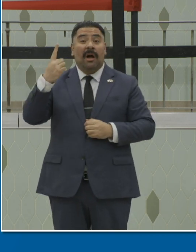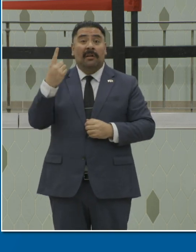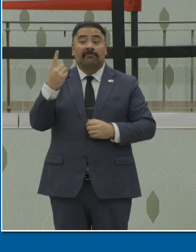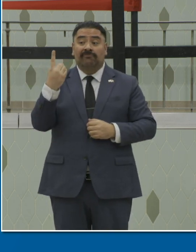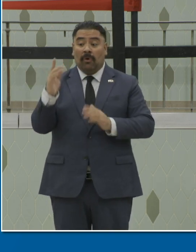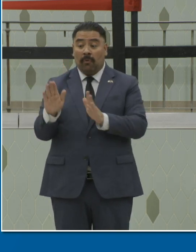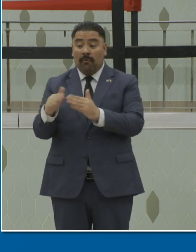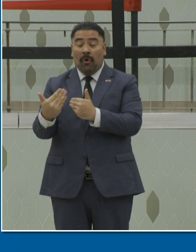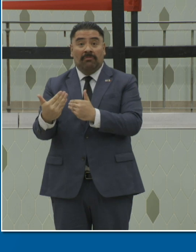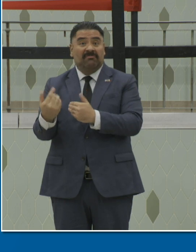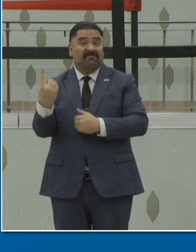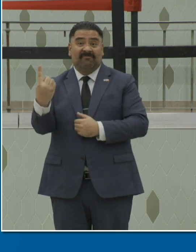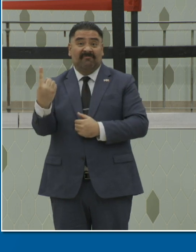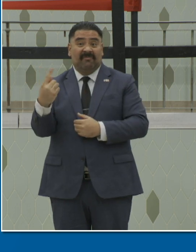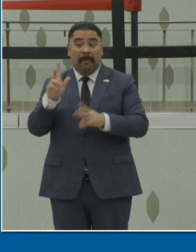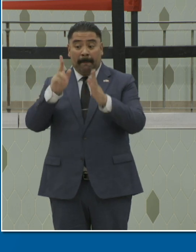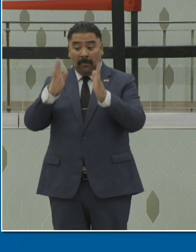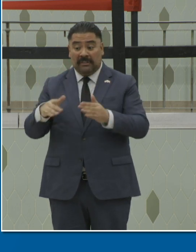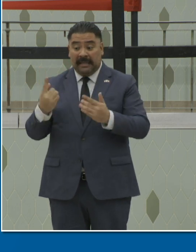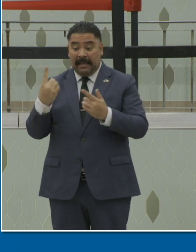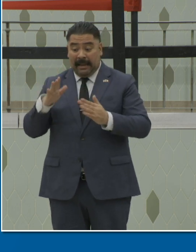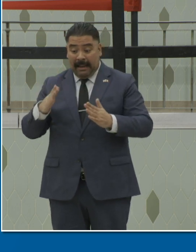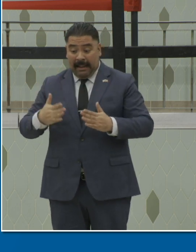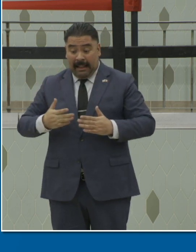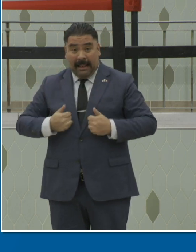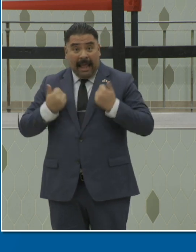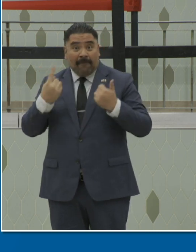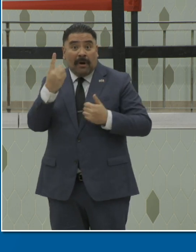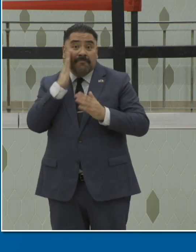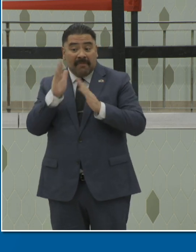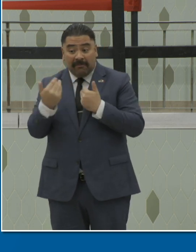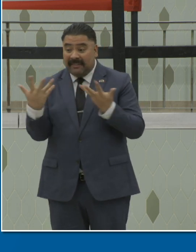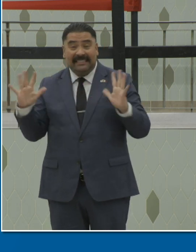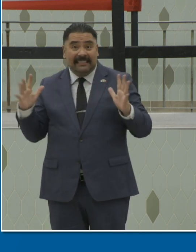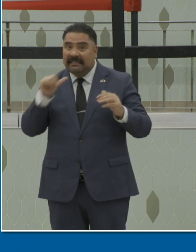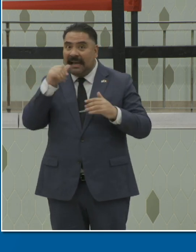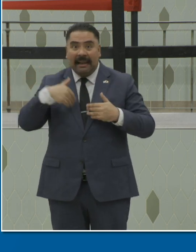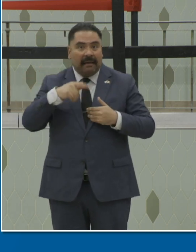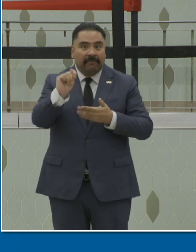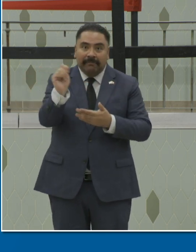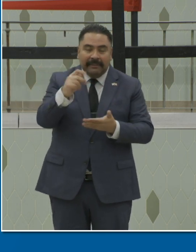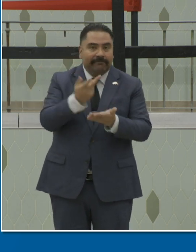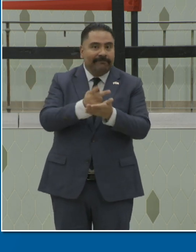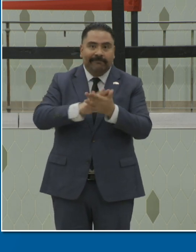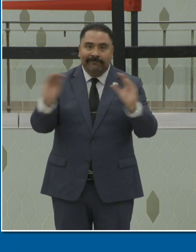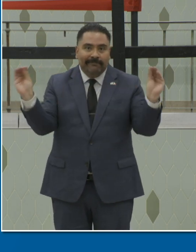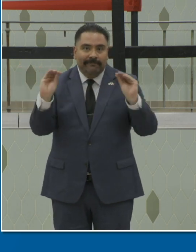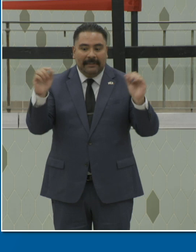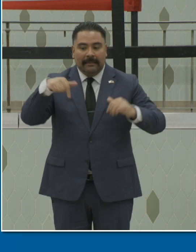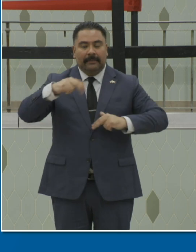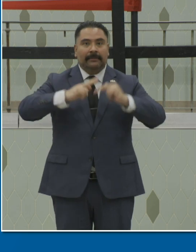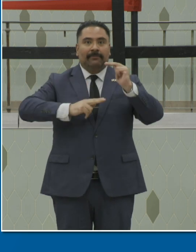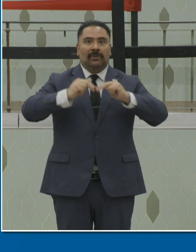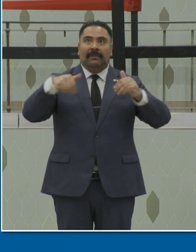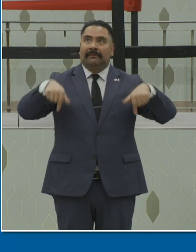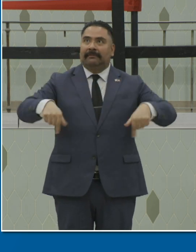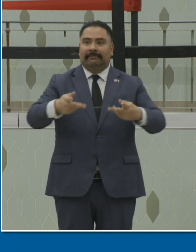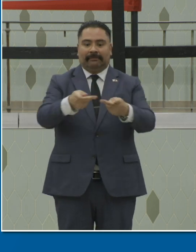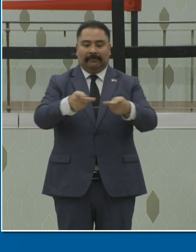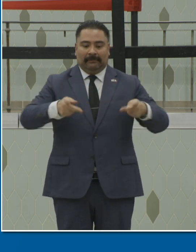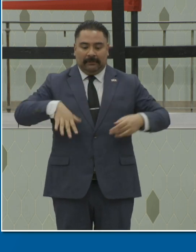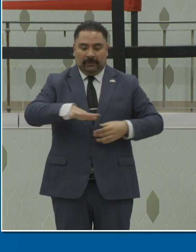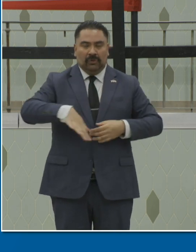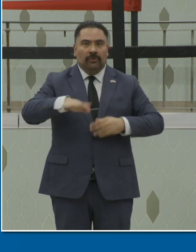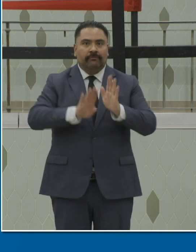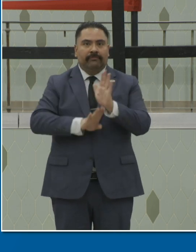single-room occupancy building in the city. And SROs, of course, in this way this building is situated, has